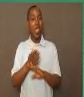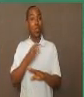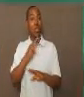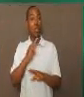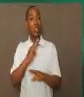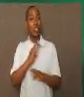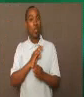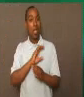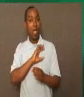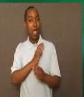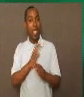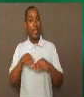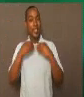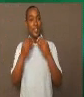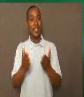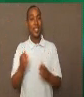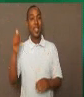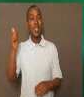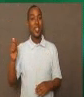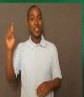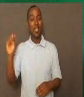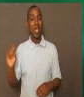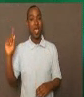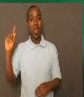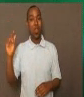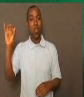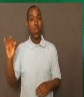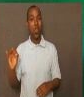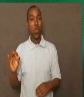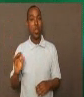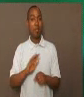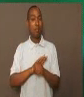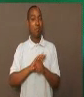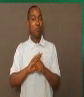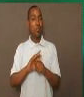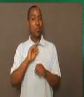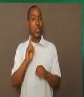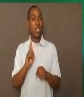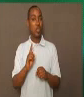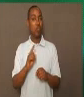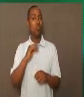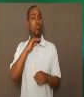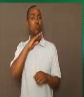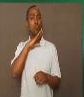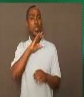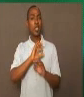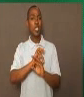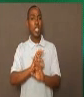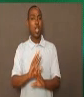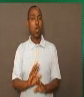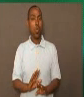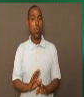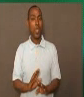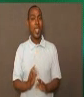vehicles. Ethanol is efficient. It is not a pollutant, and it can